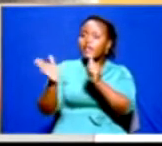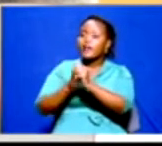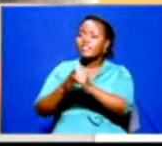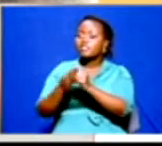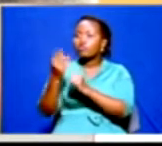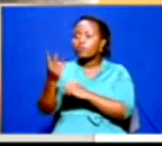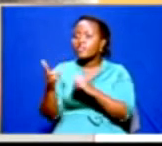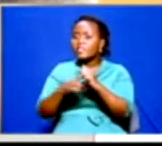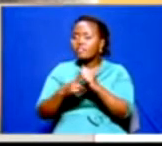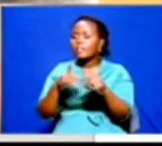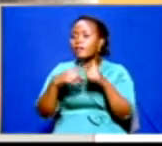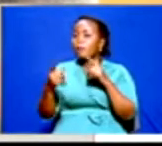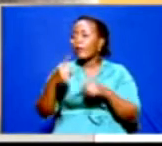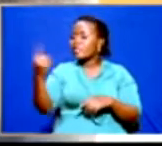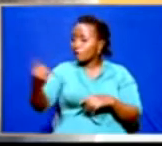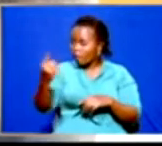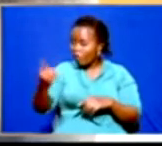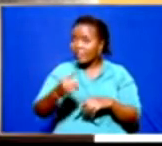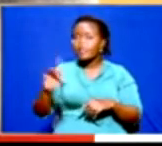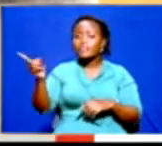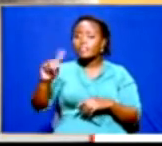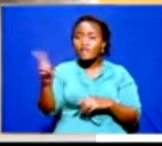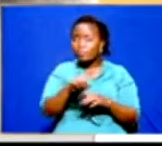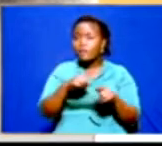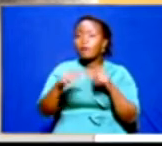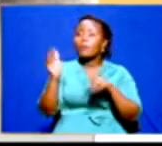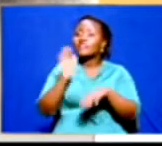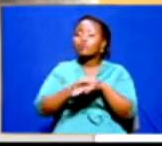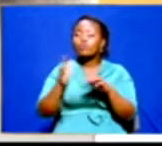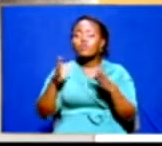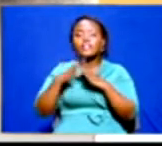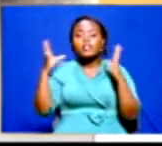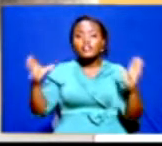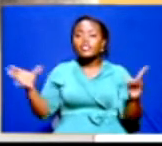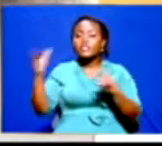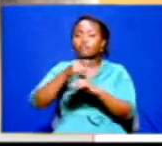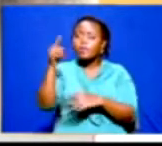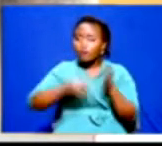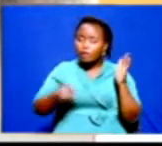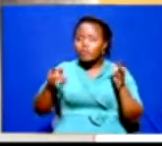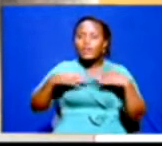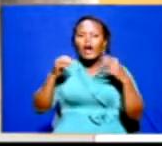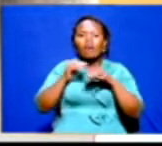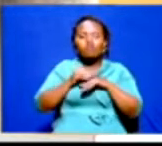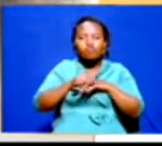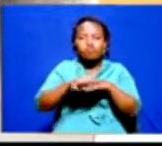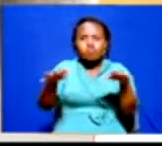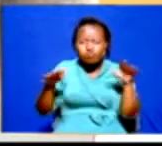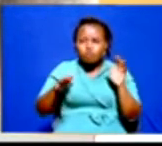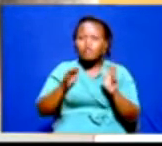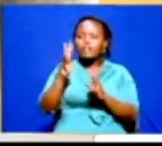The biggest milestone is that now we are in 44 counties, which we have brought medical training closer to the